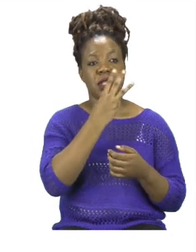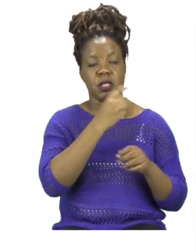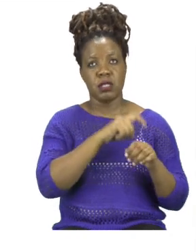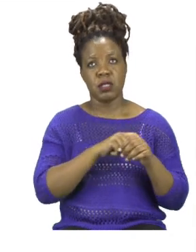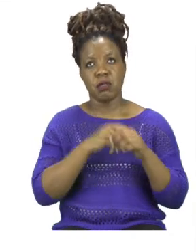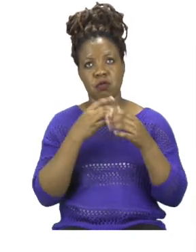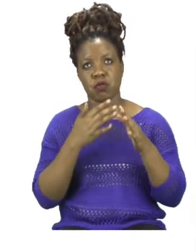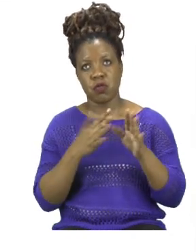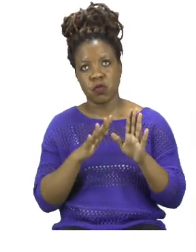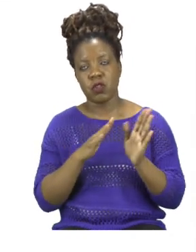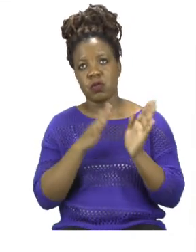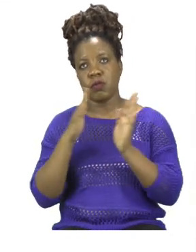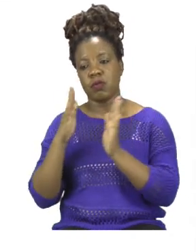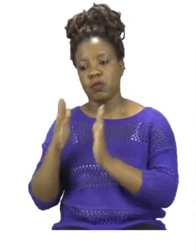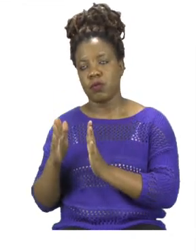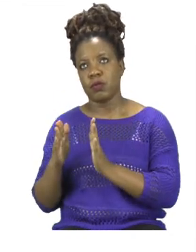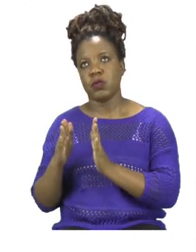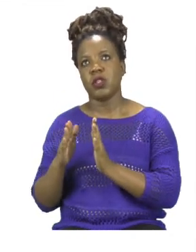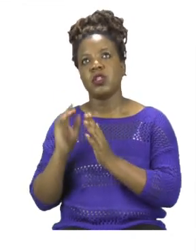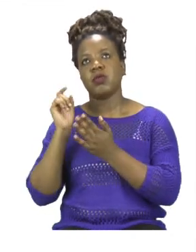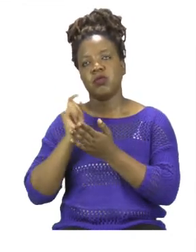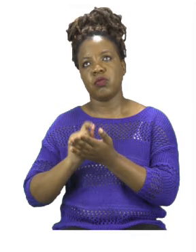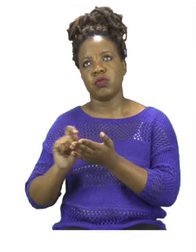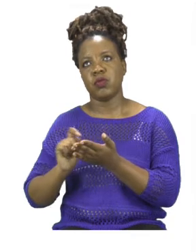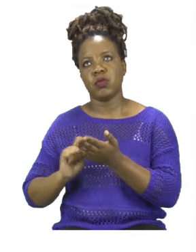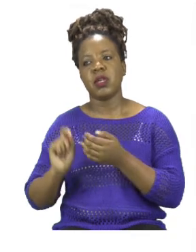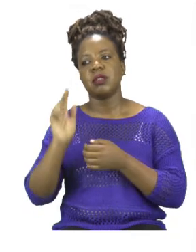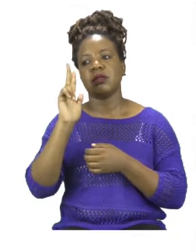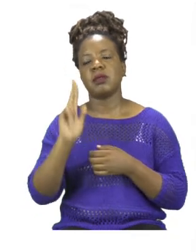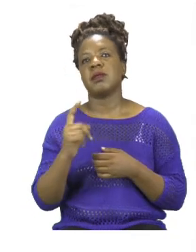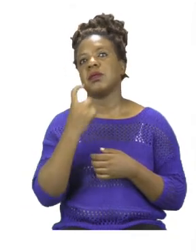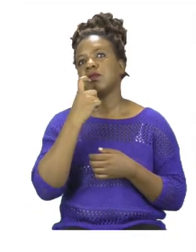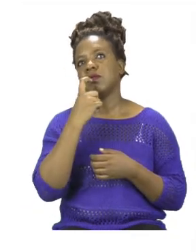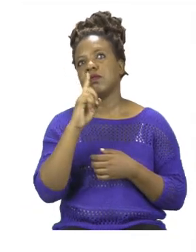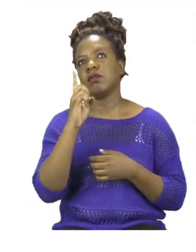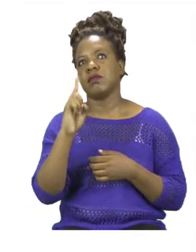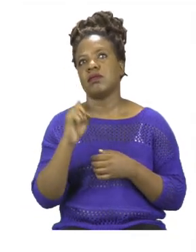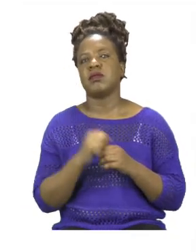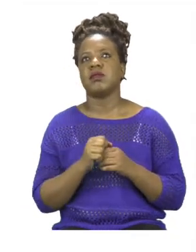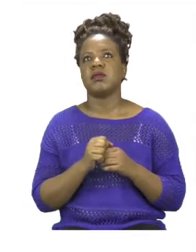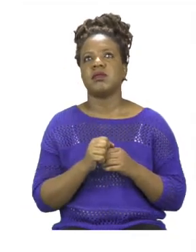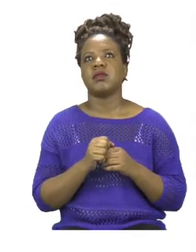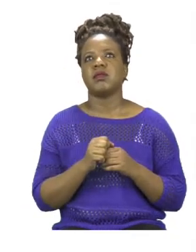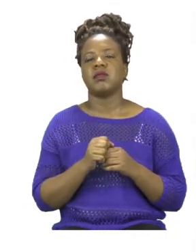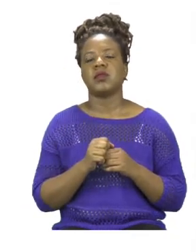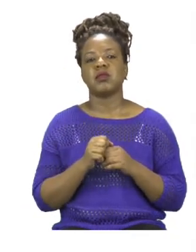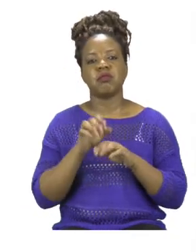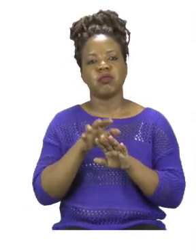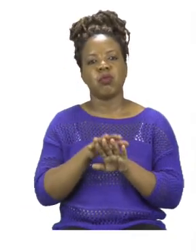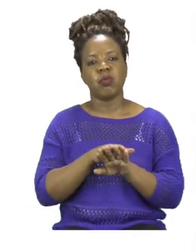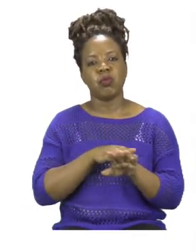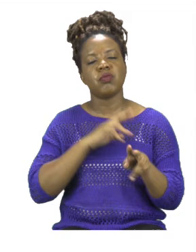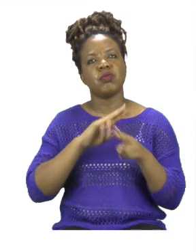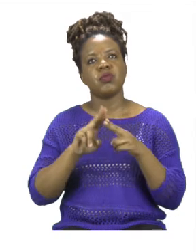sure. Then you fill in what the person said. Take your time with this one because emotions are very important to